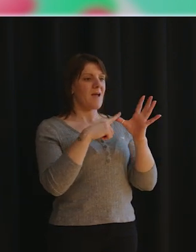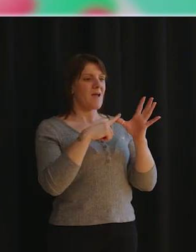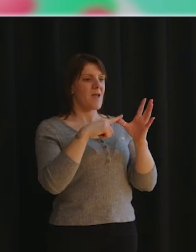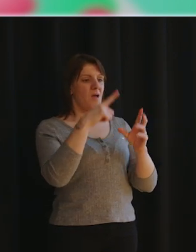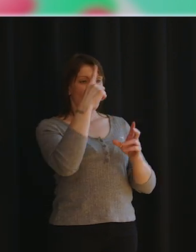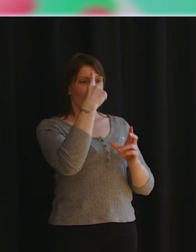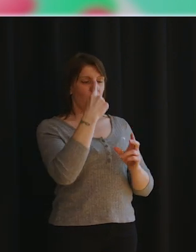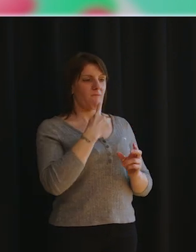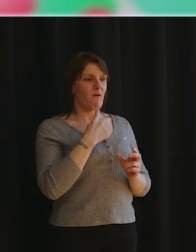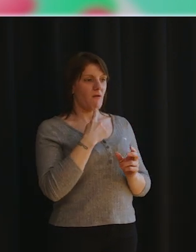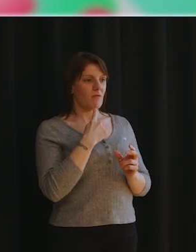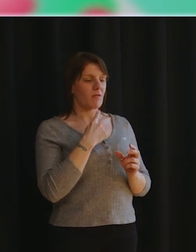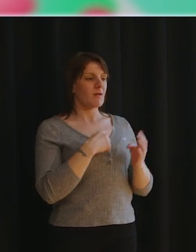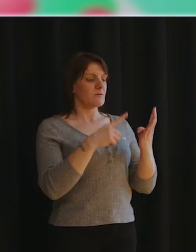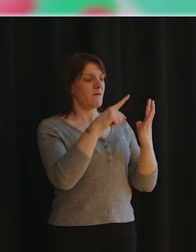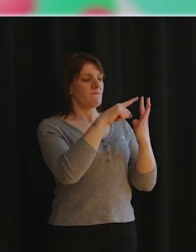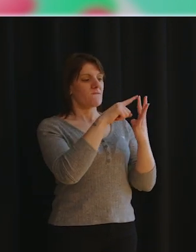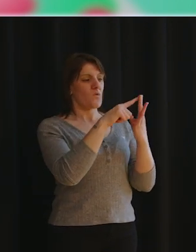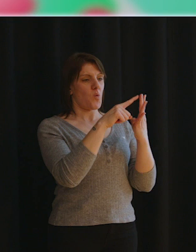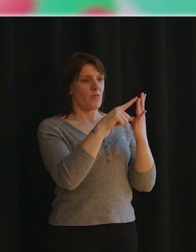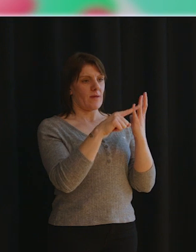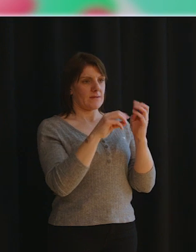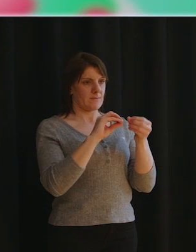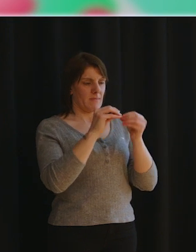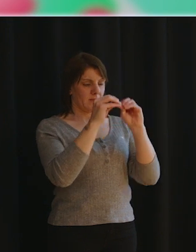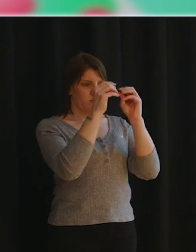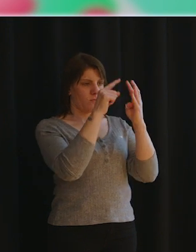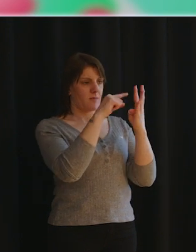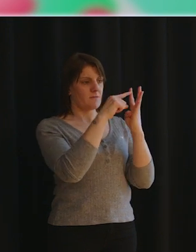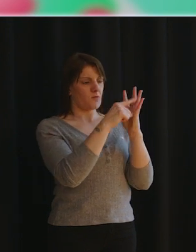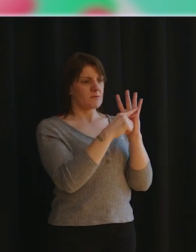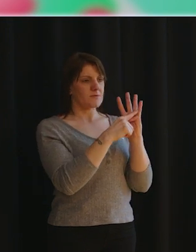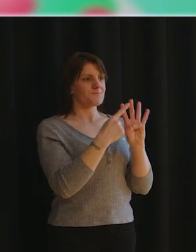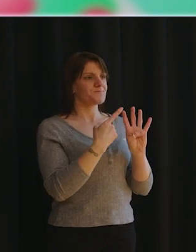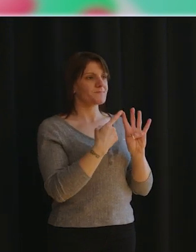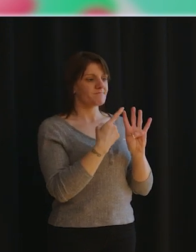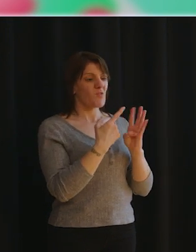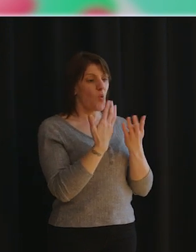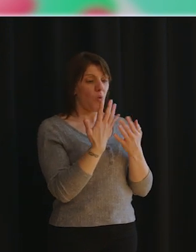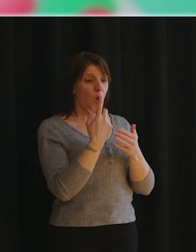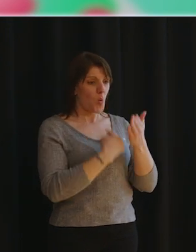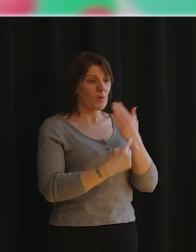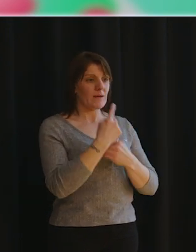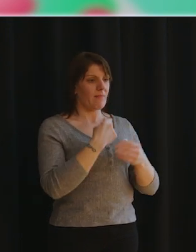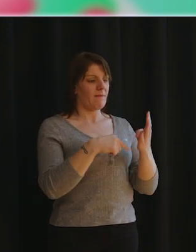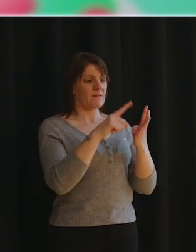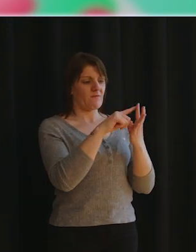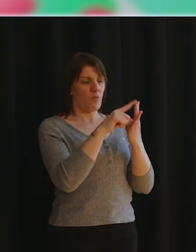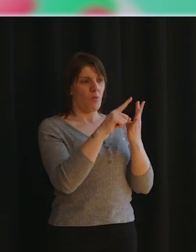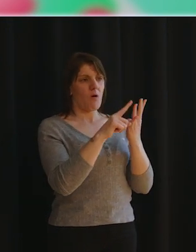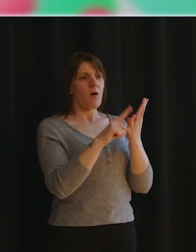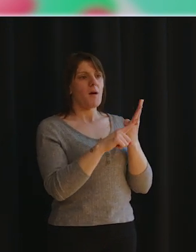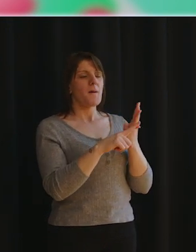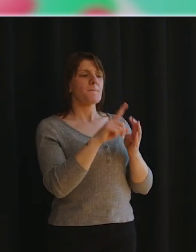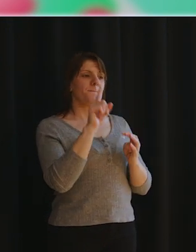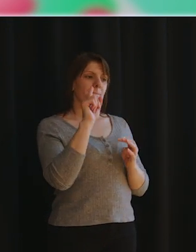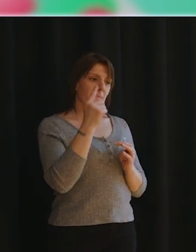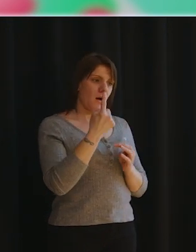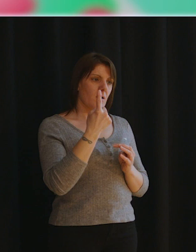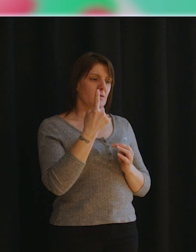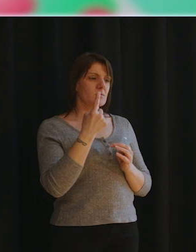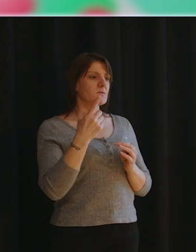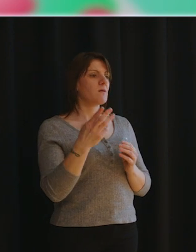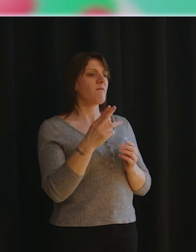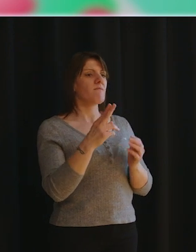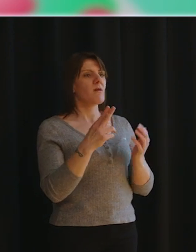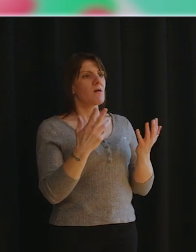four aspects. Okay? Not just these 4 aspects, but the resistance of ideas of ordinary life.